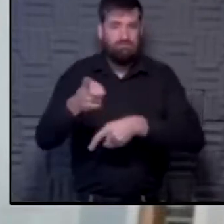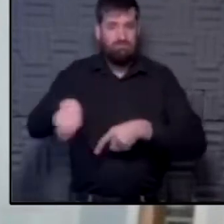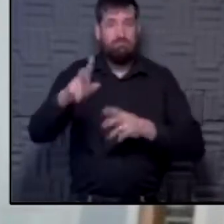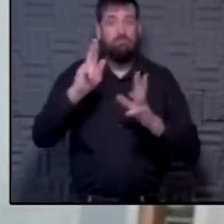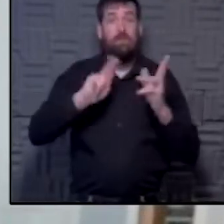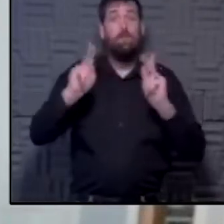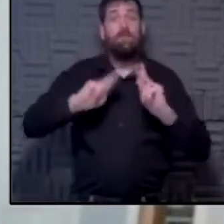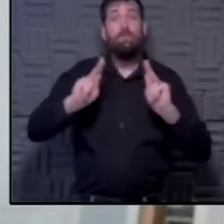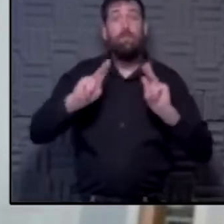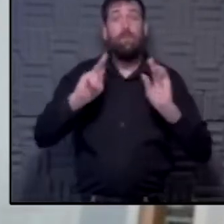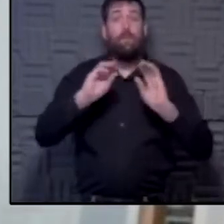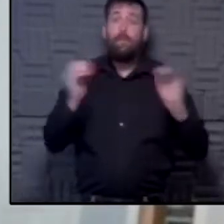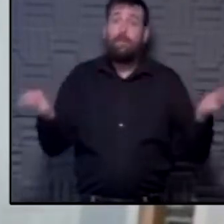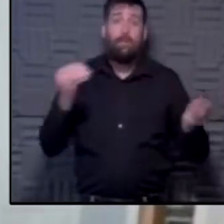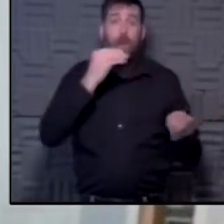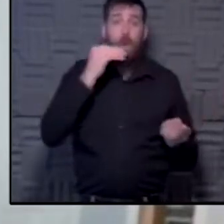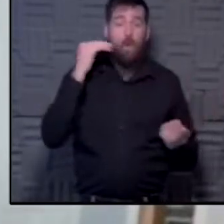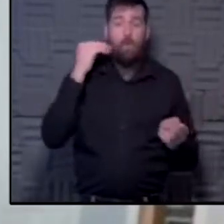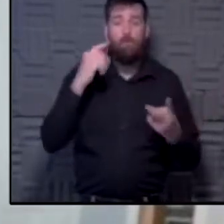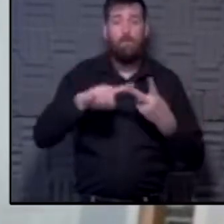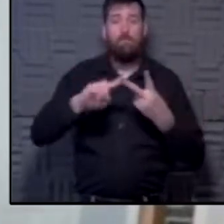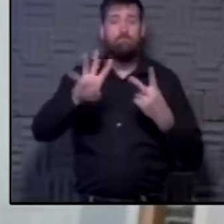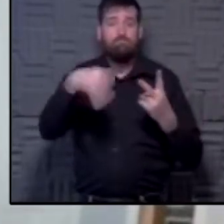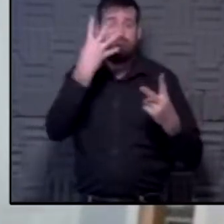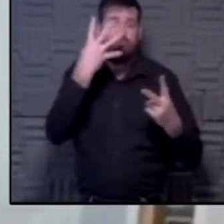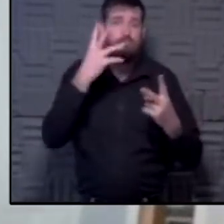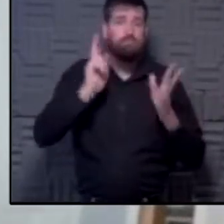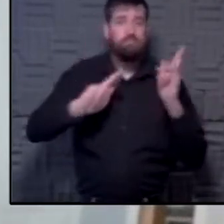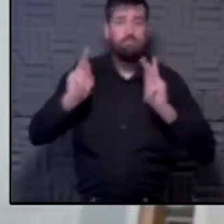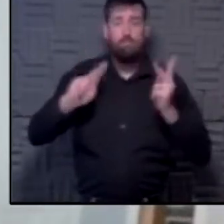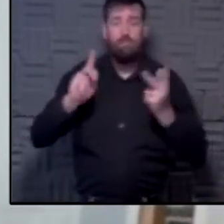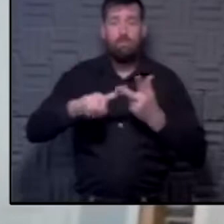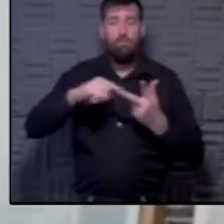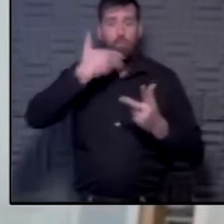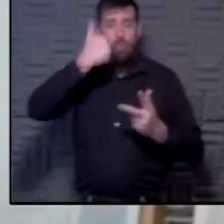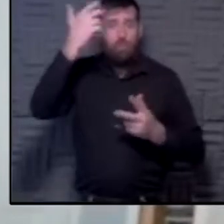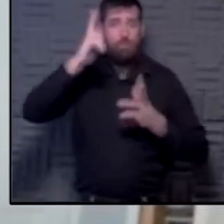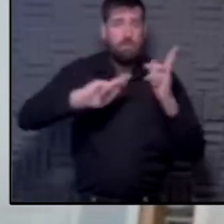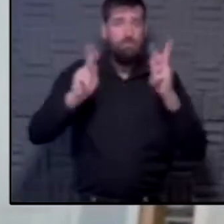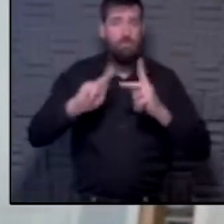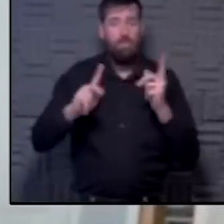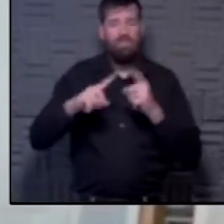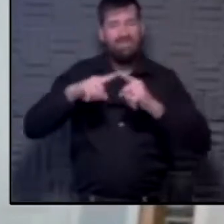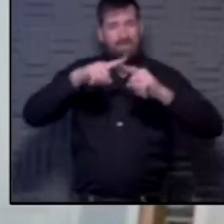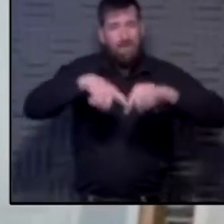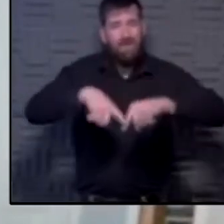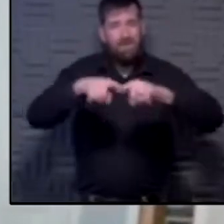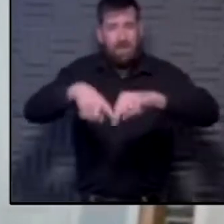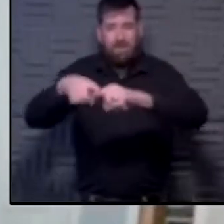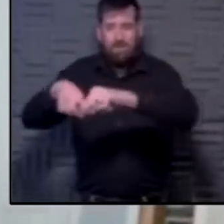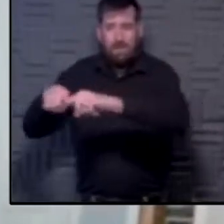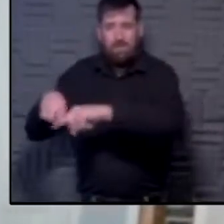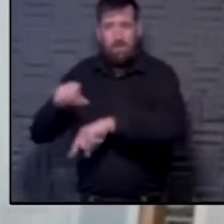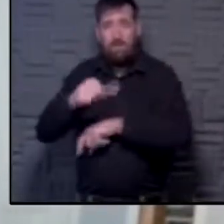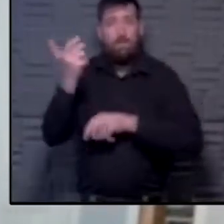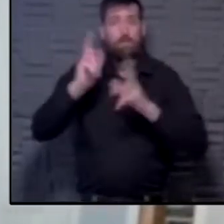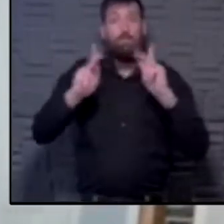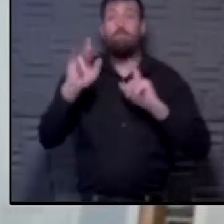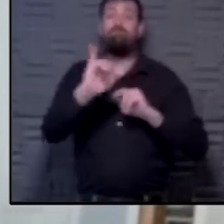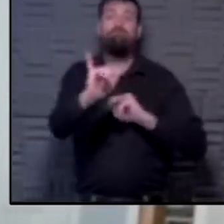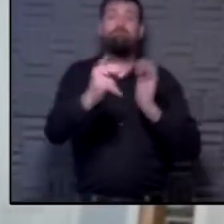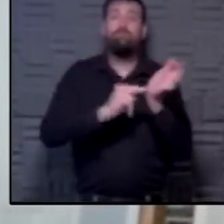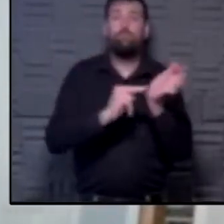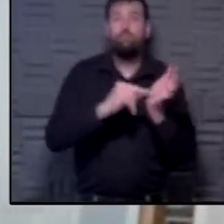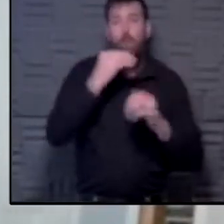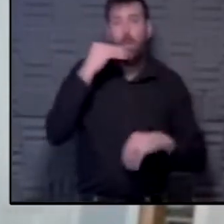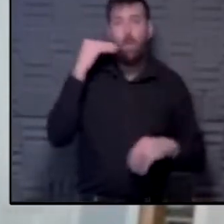and people who end up in prison and people who are older and dependent on everybody who live in nursing homes and other